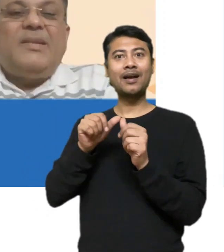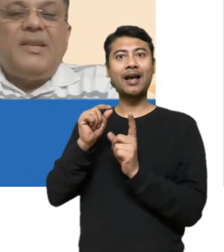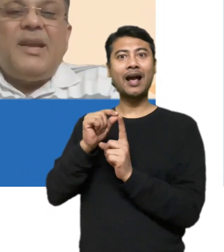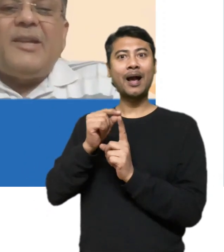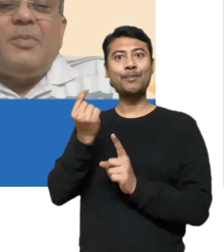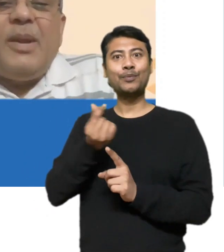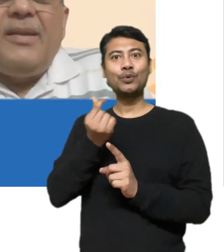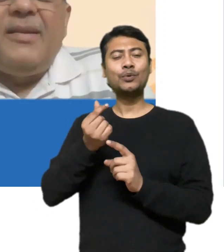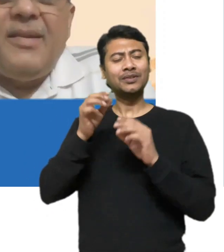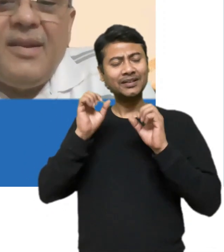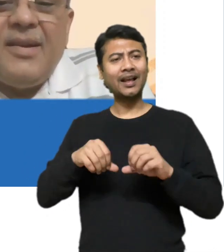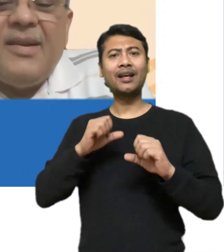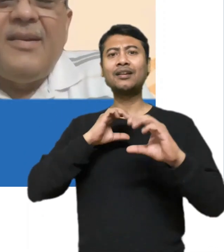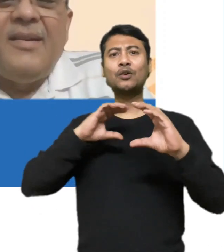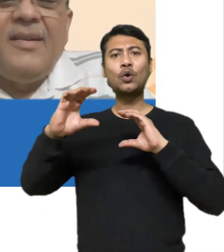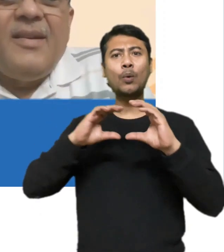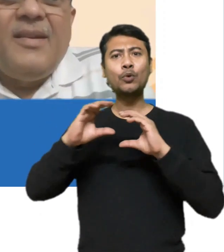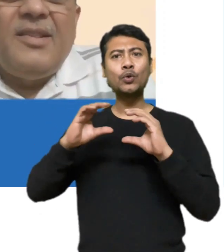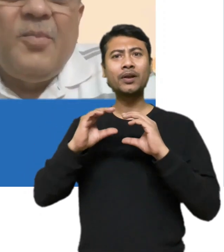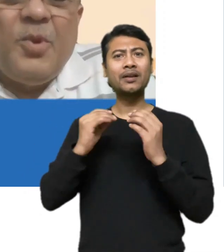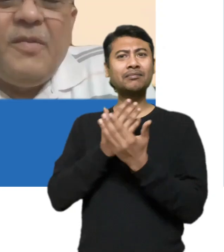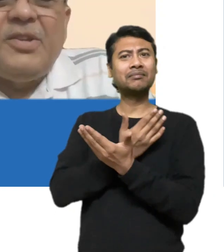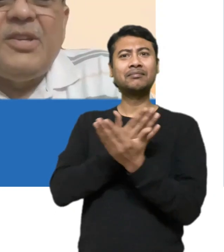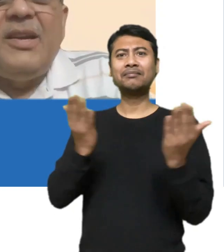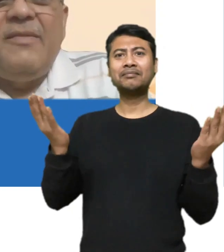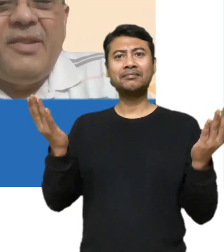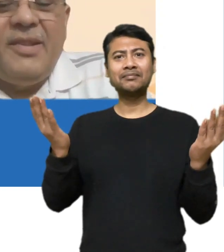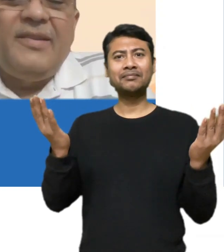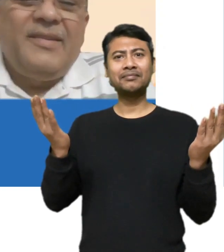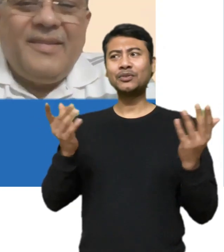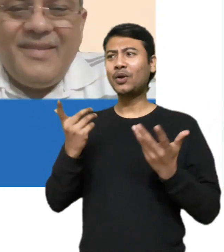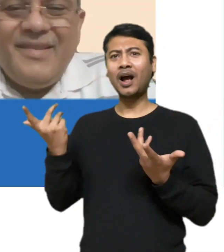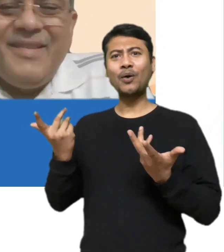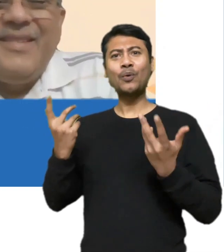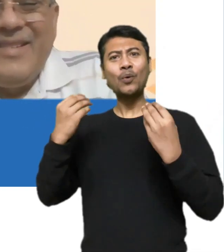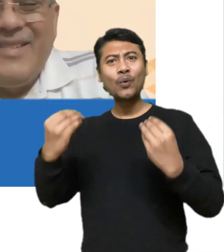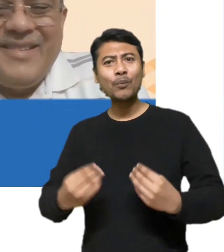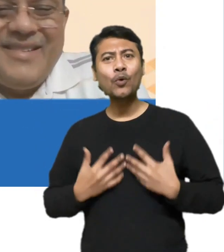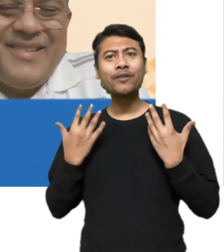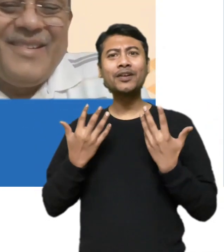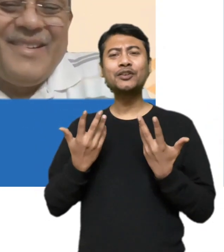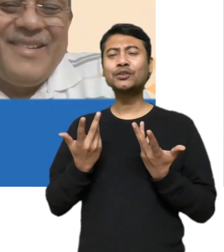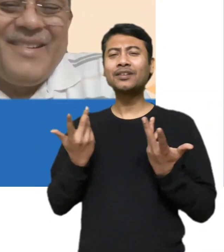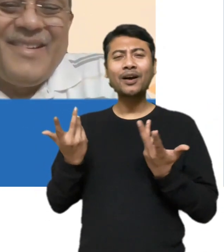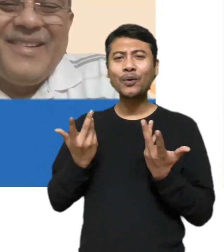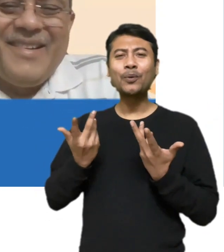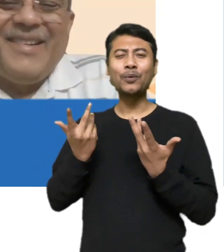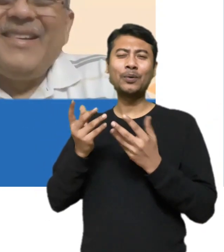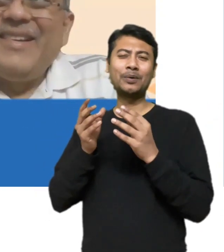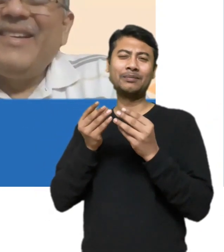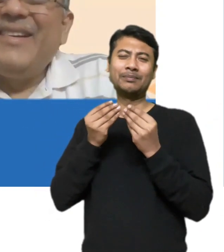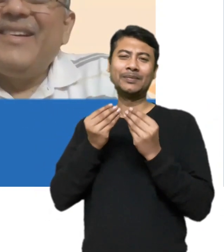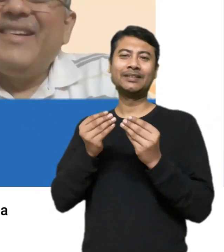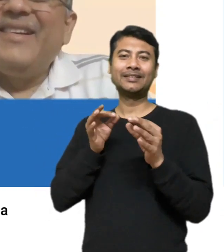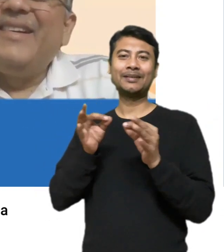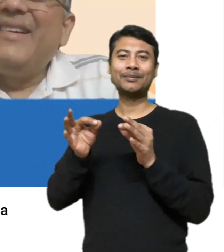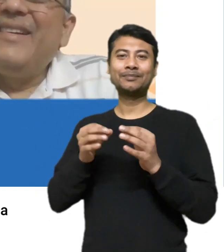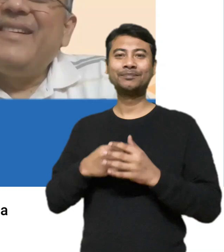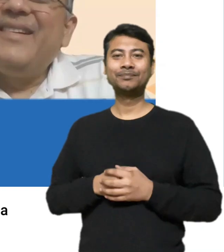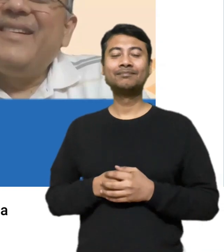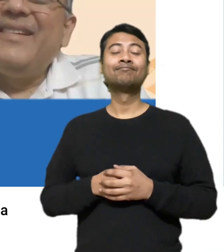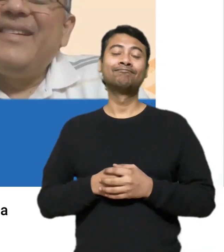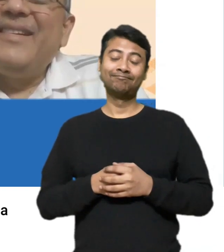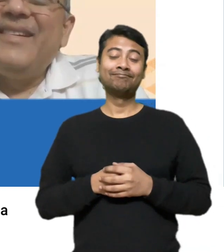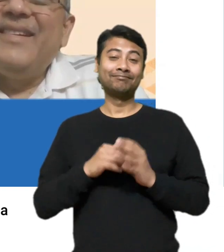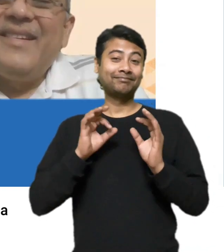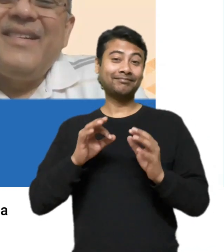So please Yeah. explain the motivation and everything. Okay. All right. Goes back a long time. I suppose, I come from a